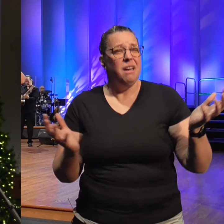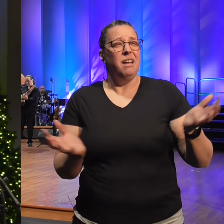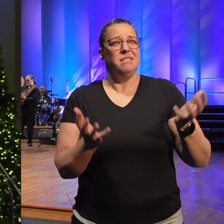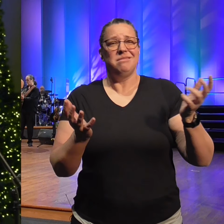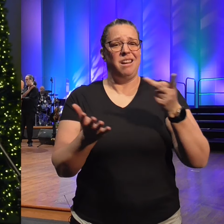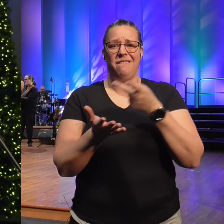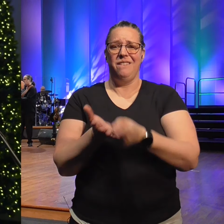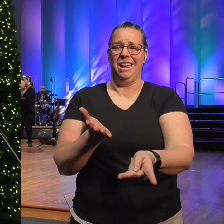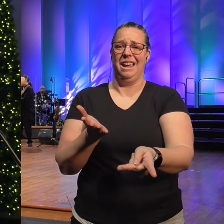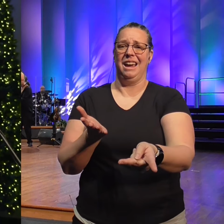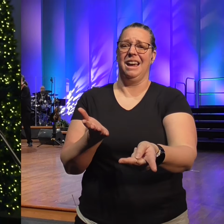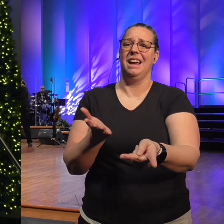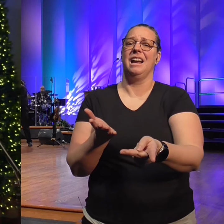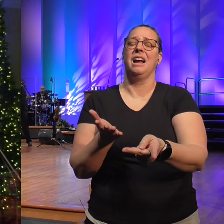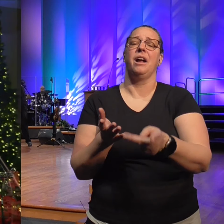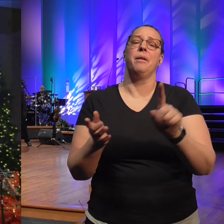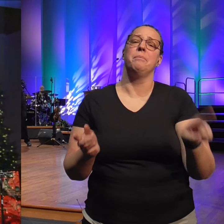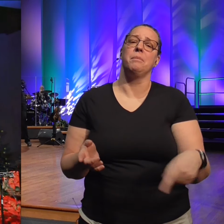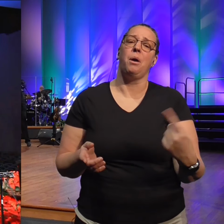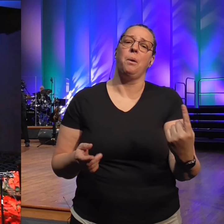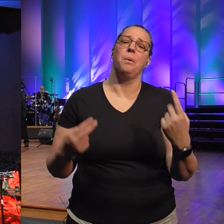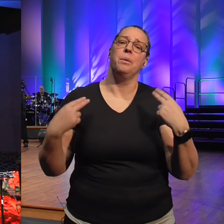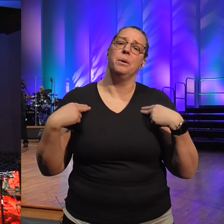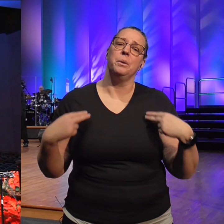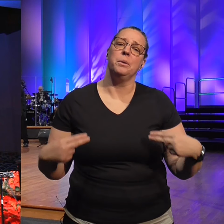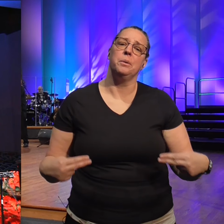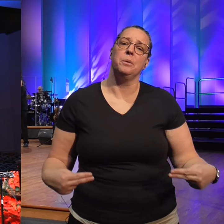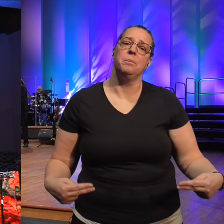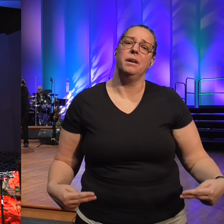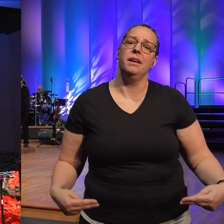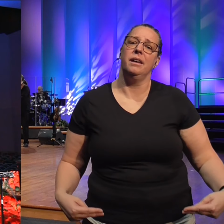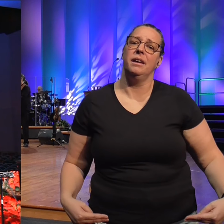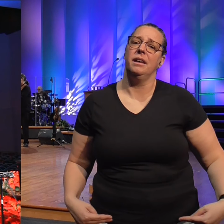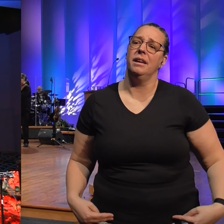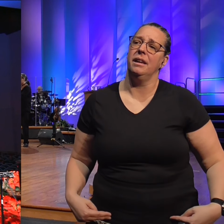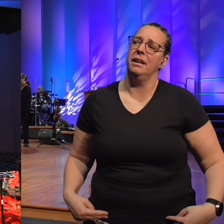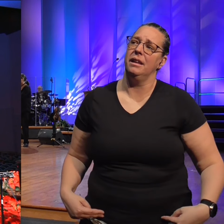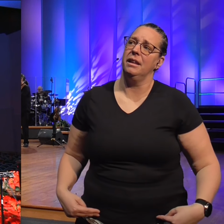I fall apart. 'Cause I'm only